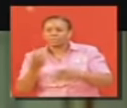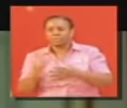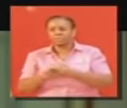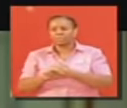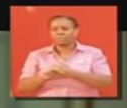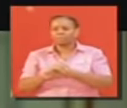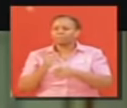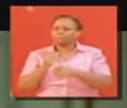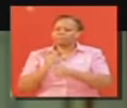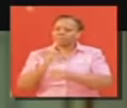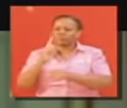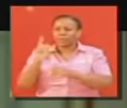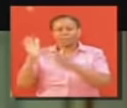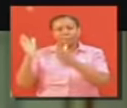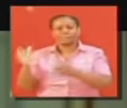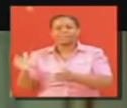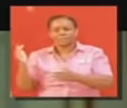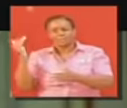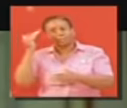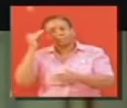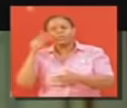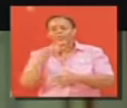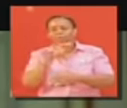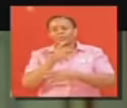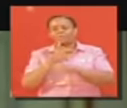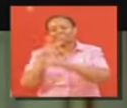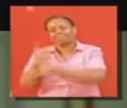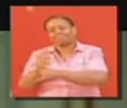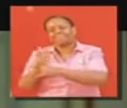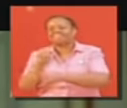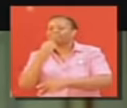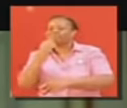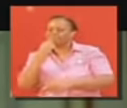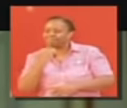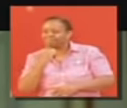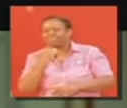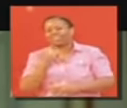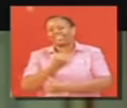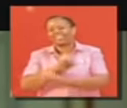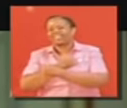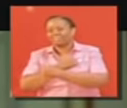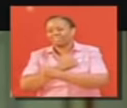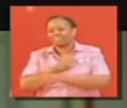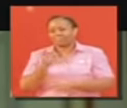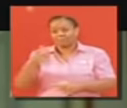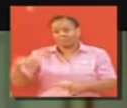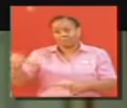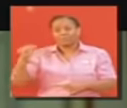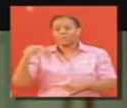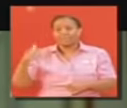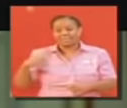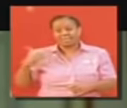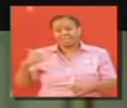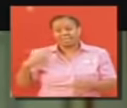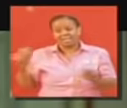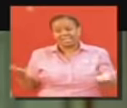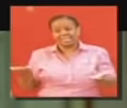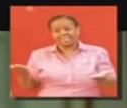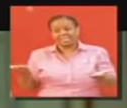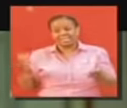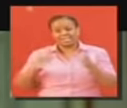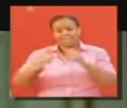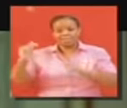your care and support at this time. To the youths of Trinidad and Tobago, do not think